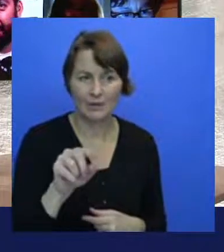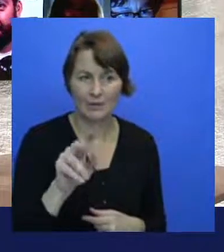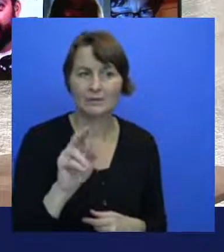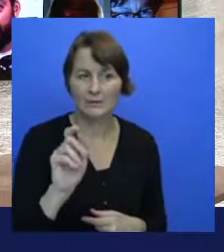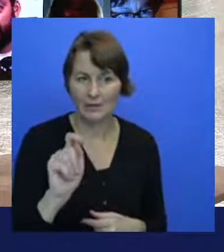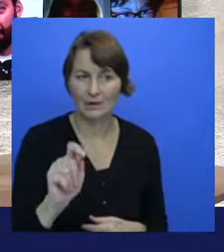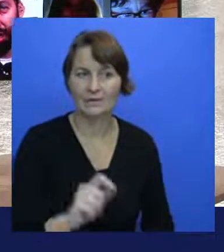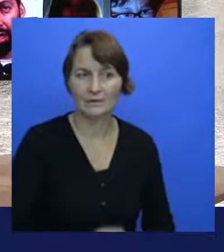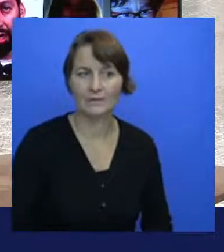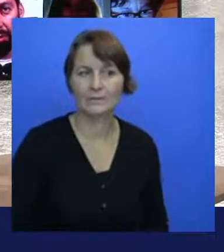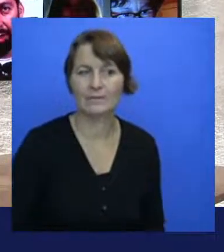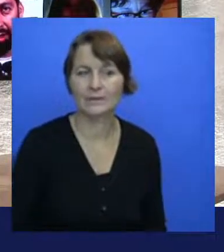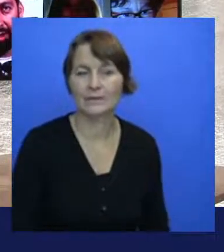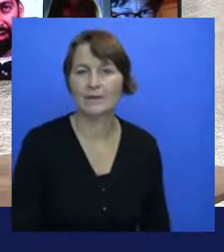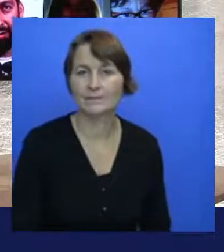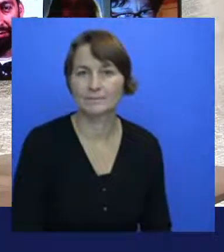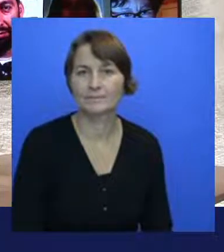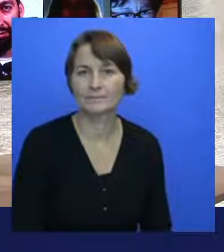some models built?